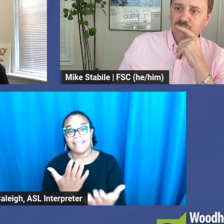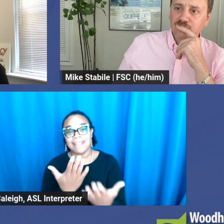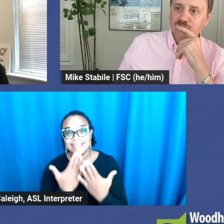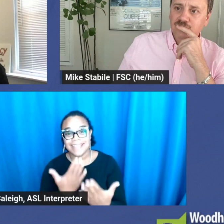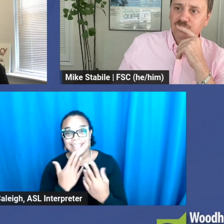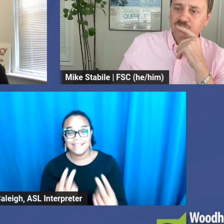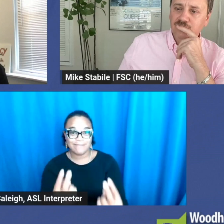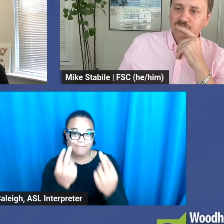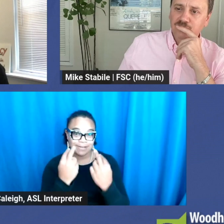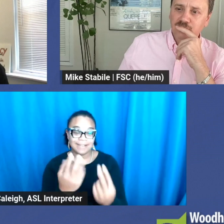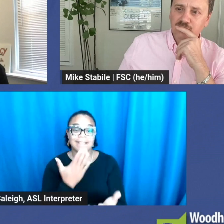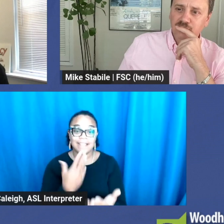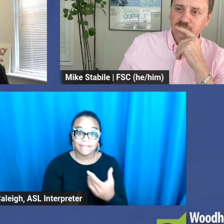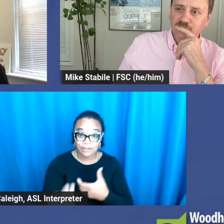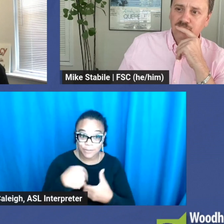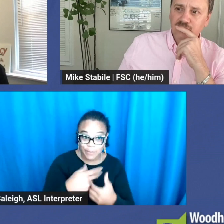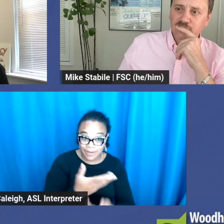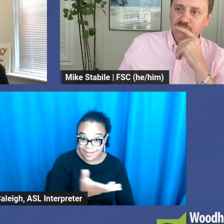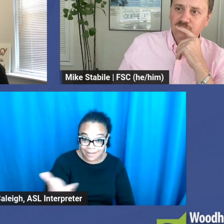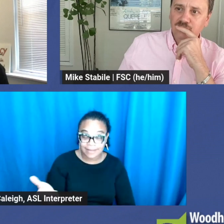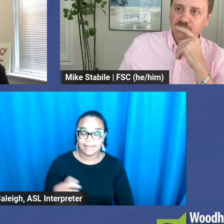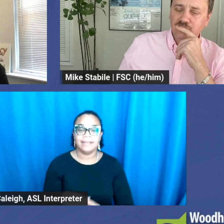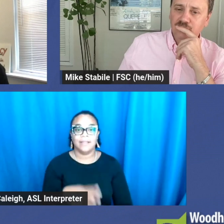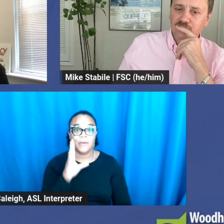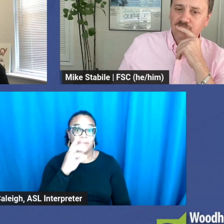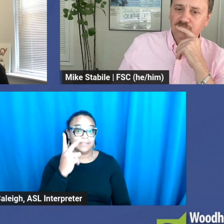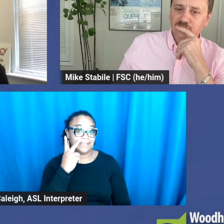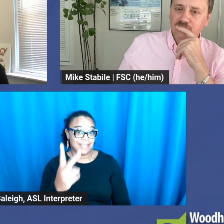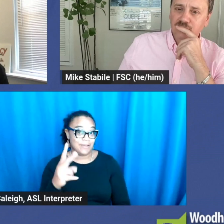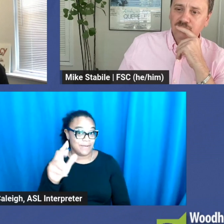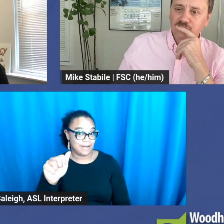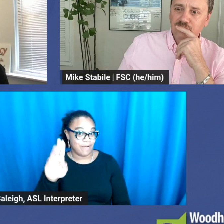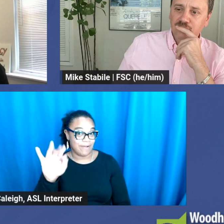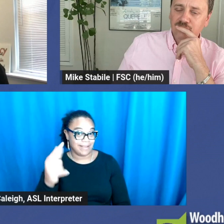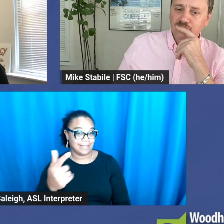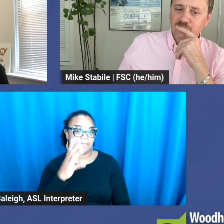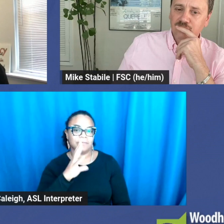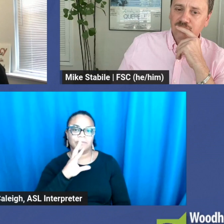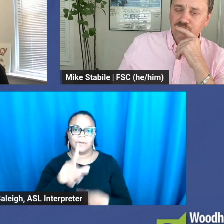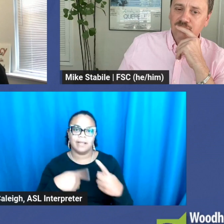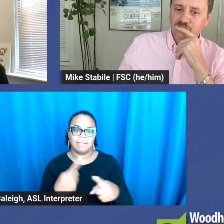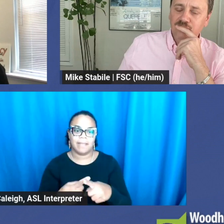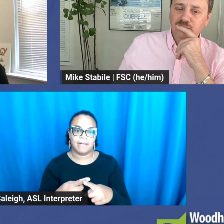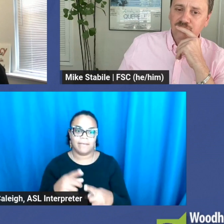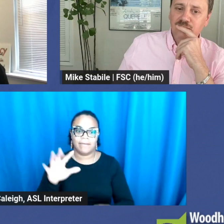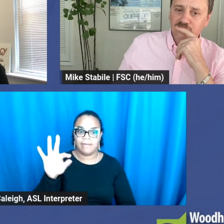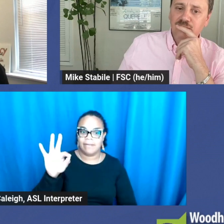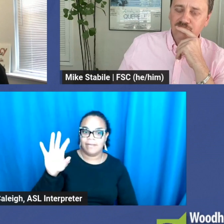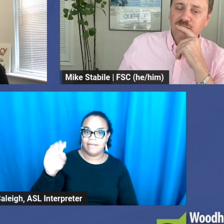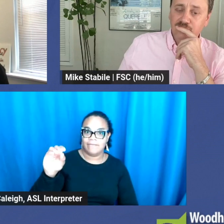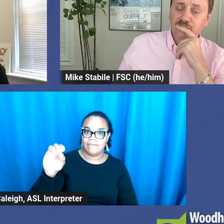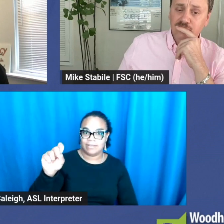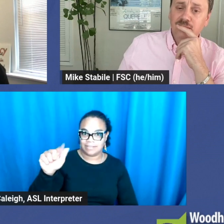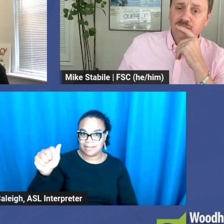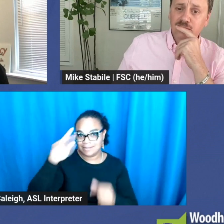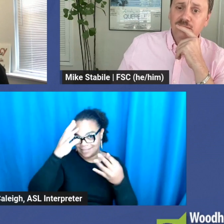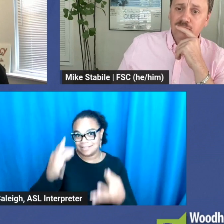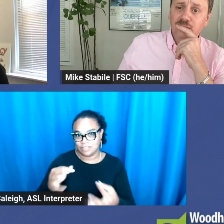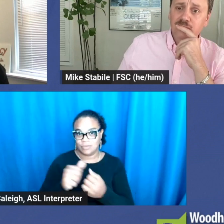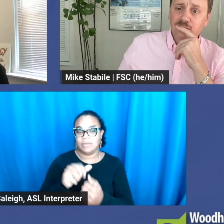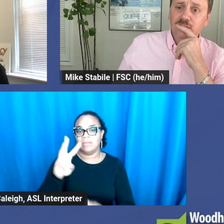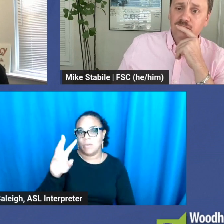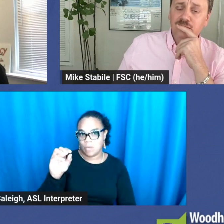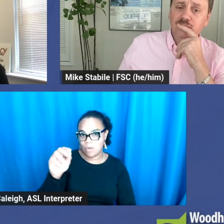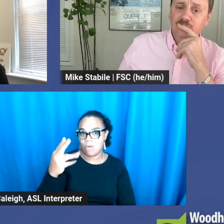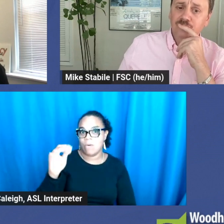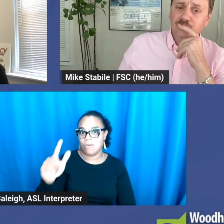for being here, all of you, and we'll see you in August. We're going to be talking about that FOSTA decision with Woodhull's legal